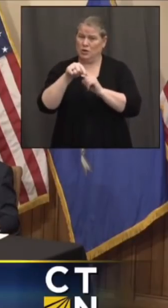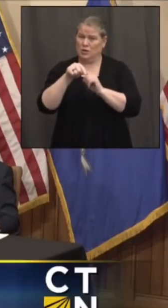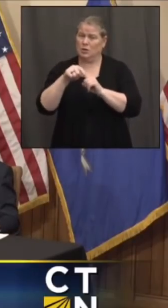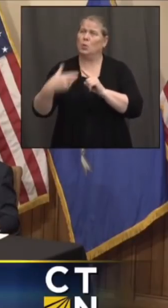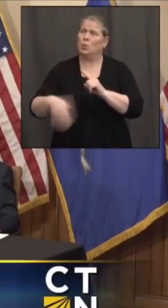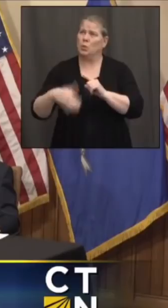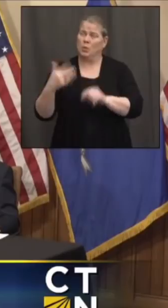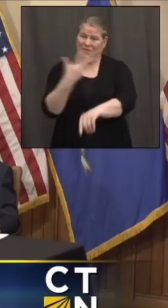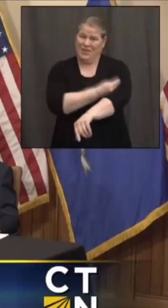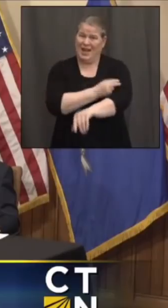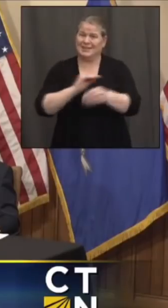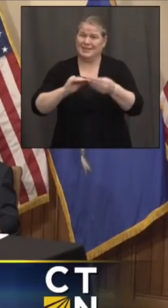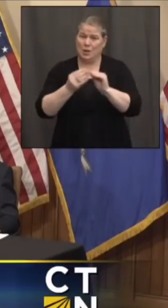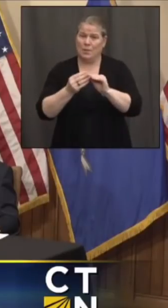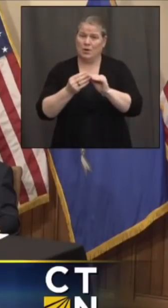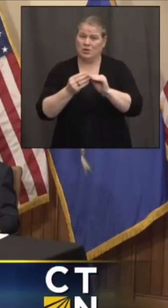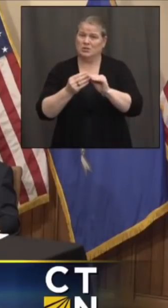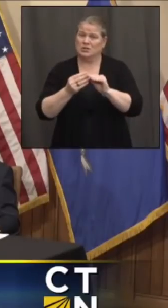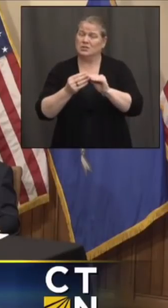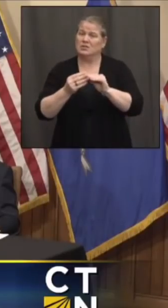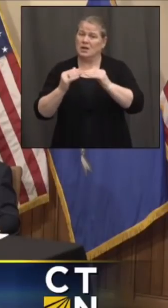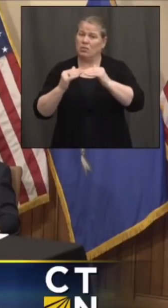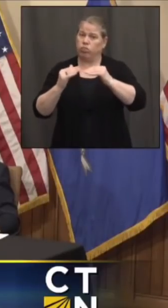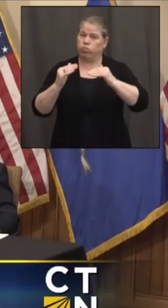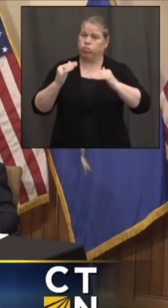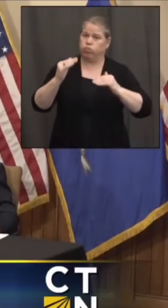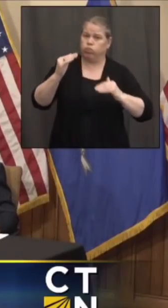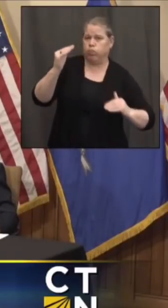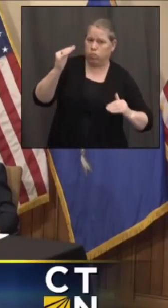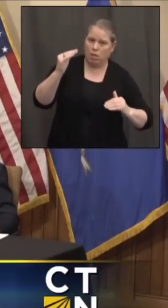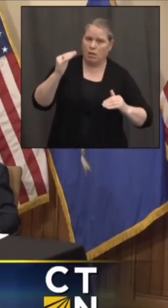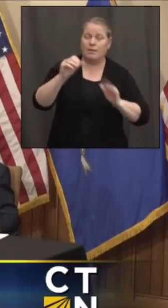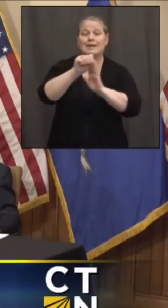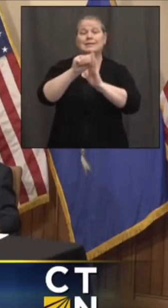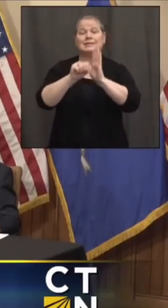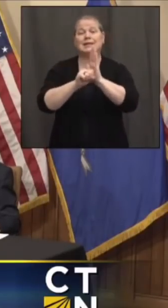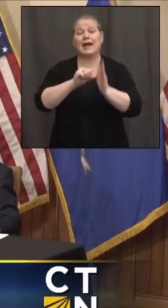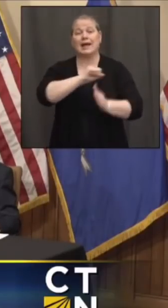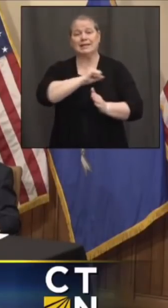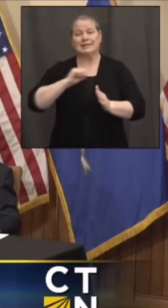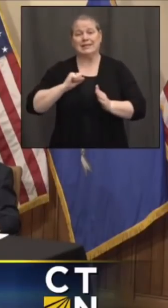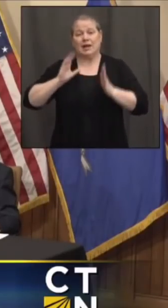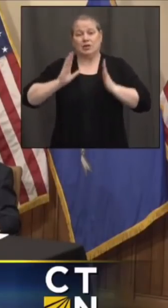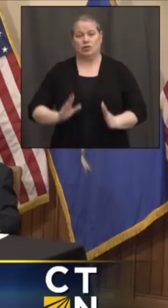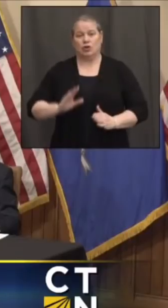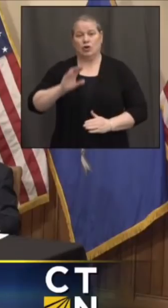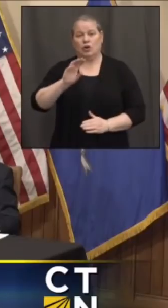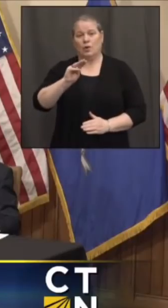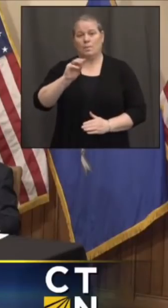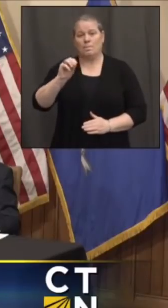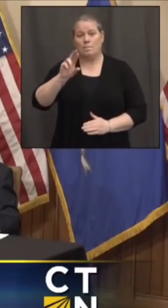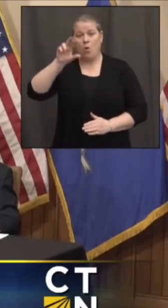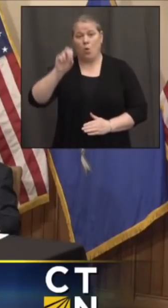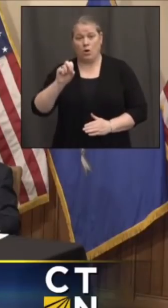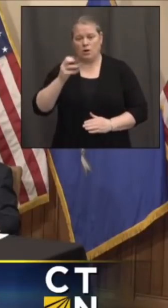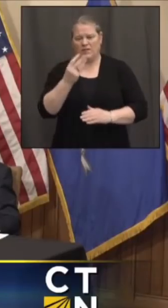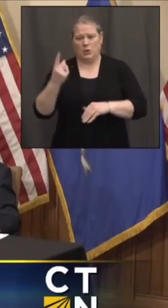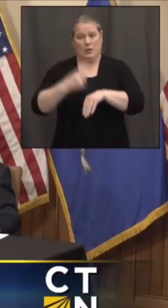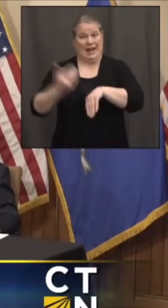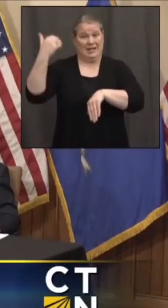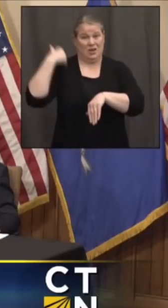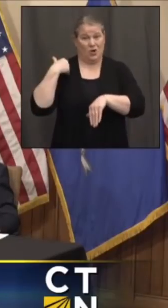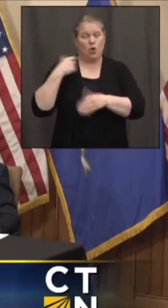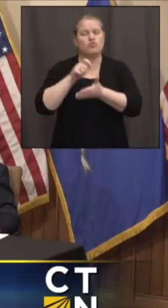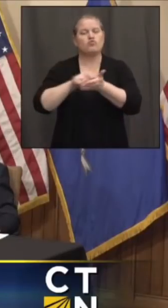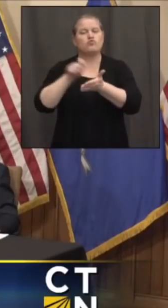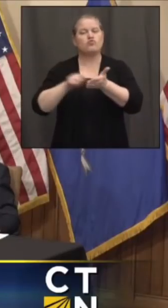rates. State Senator Marilyn Moore put out a letter a few days ago questioning whether the city's